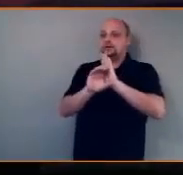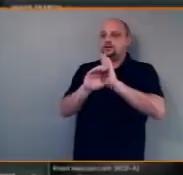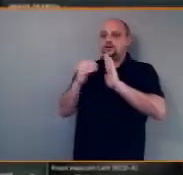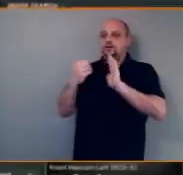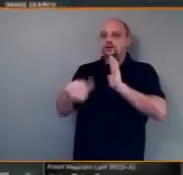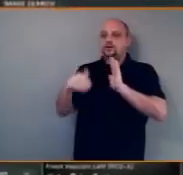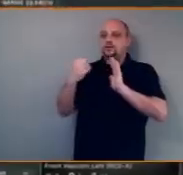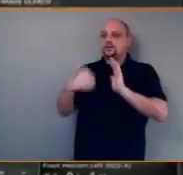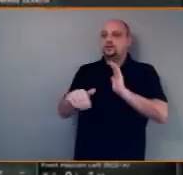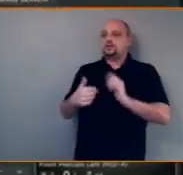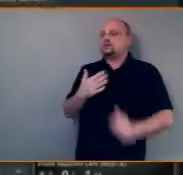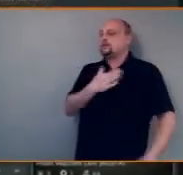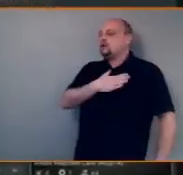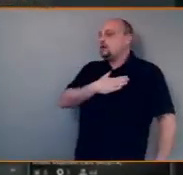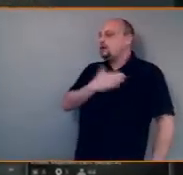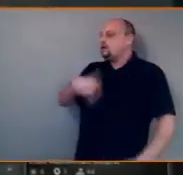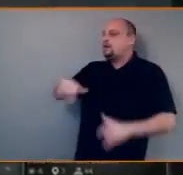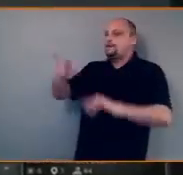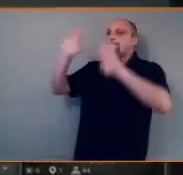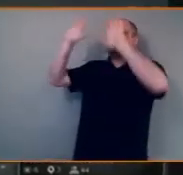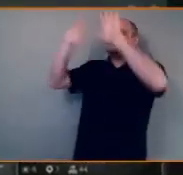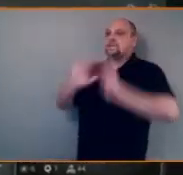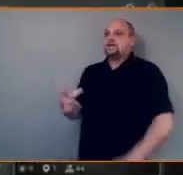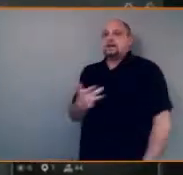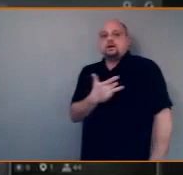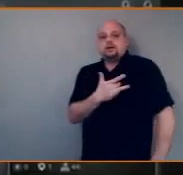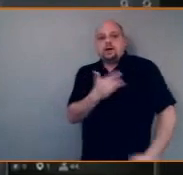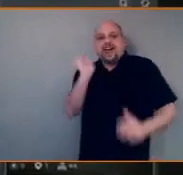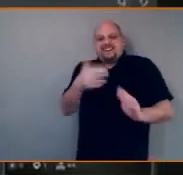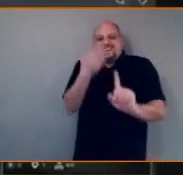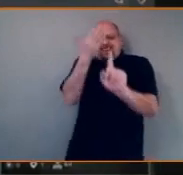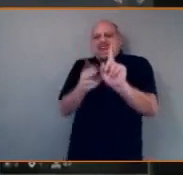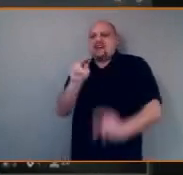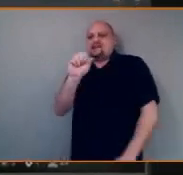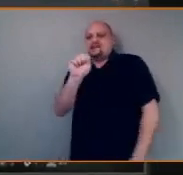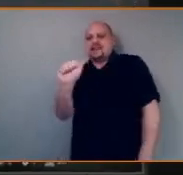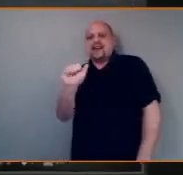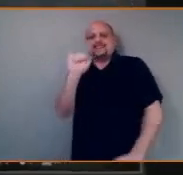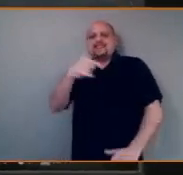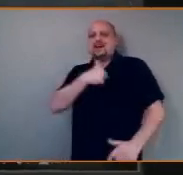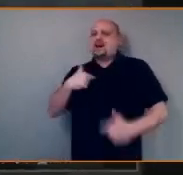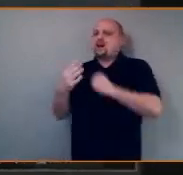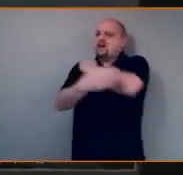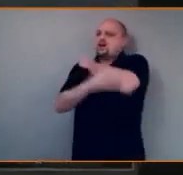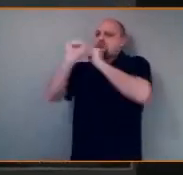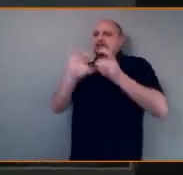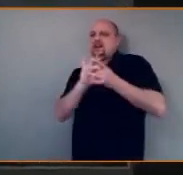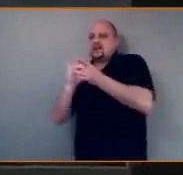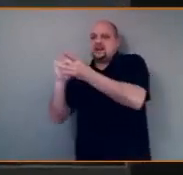This is the most amazing thing. This is what NASA does. This is what we can do as a country.